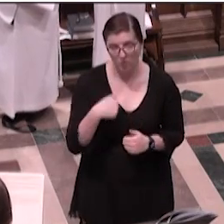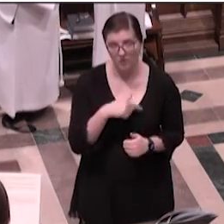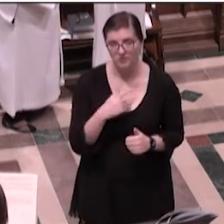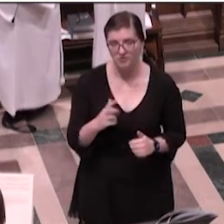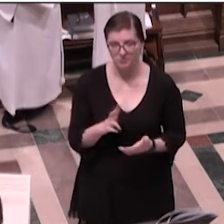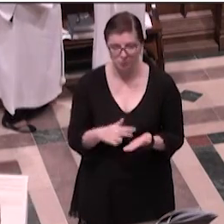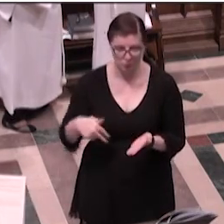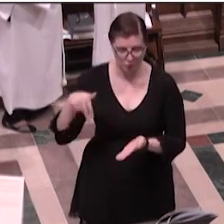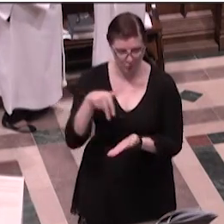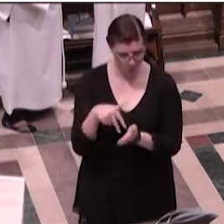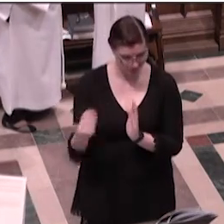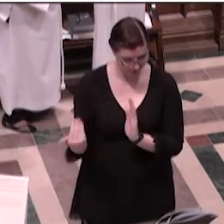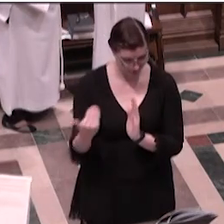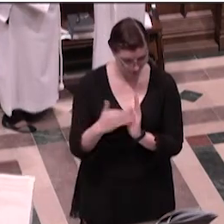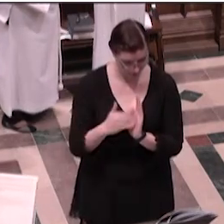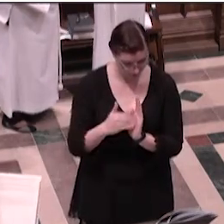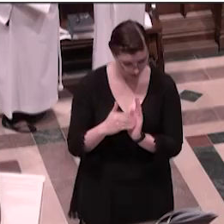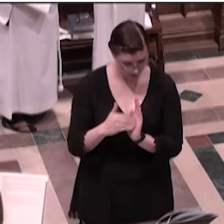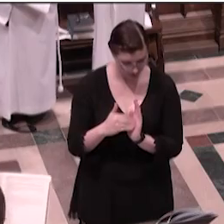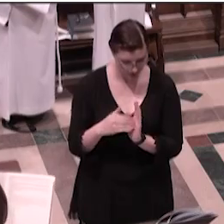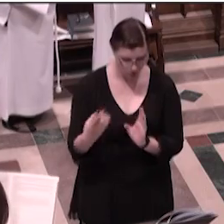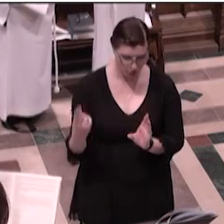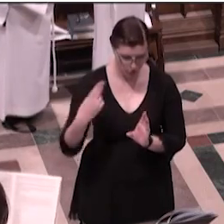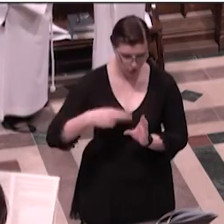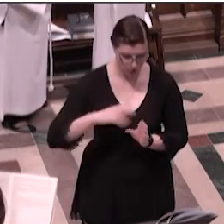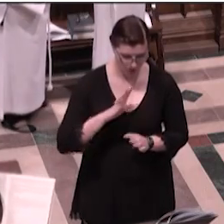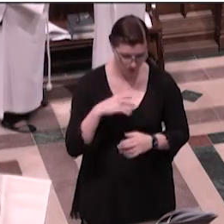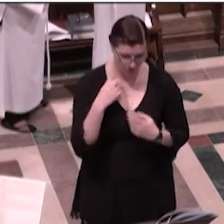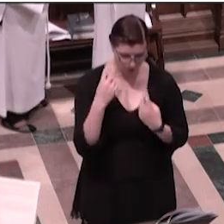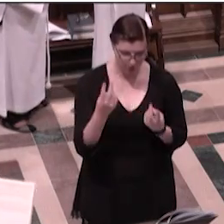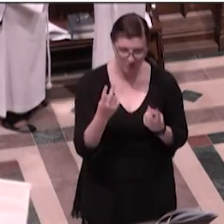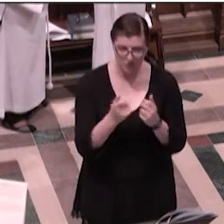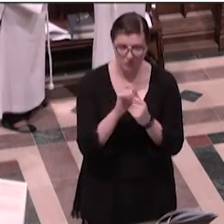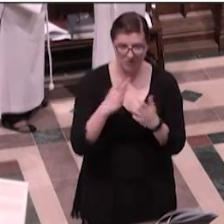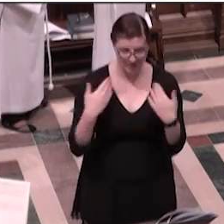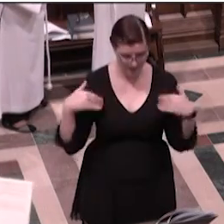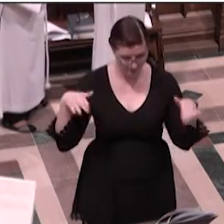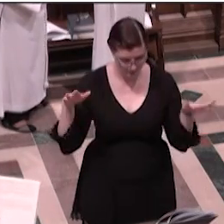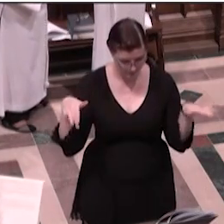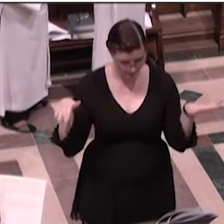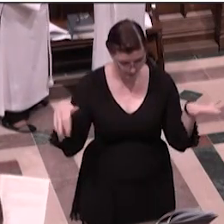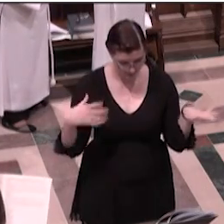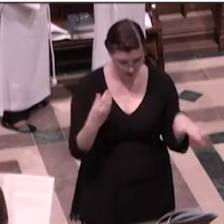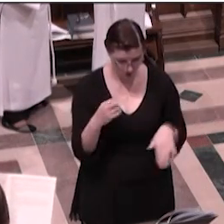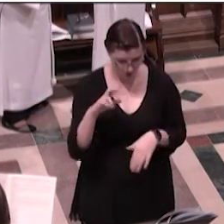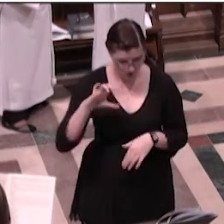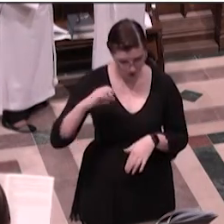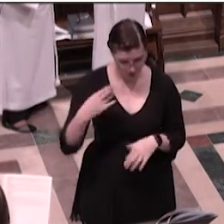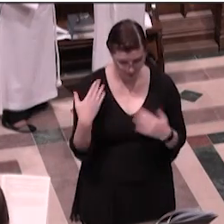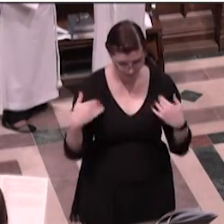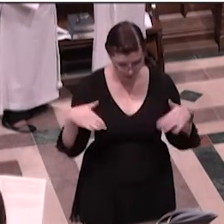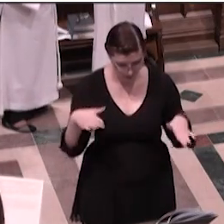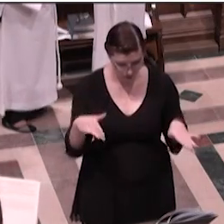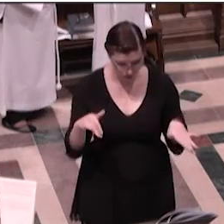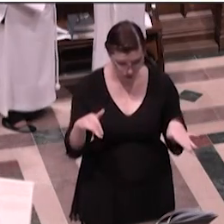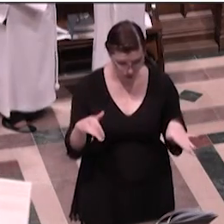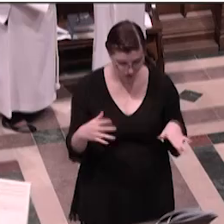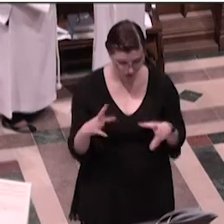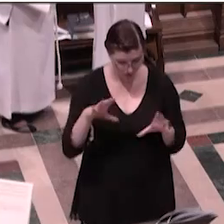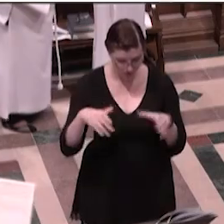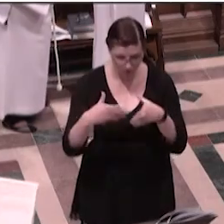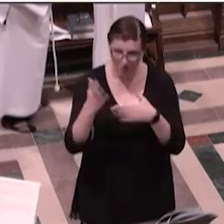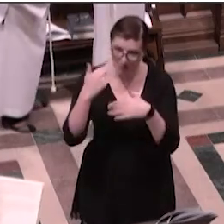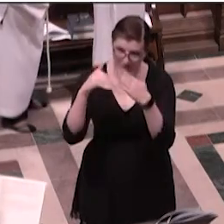with angels and archangels and with all the company of heaven, who forever sing this hymn to proclaim the glory of your